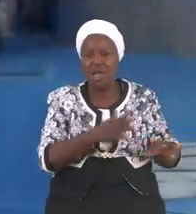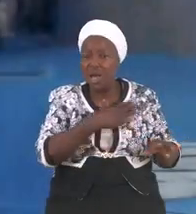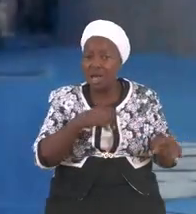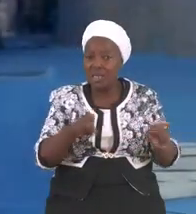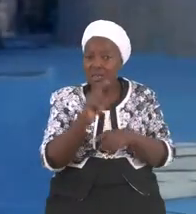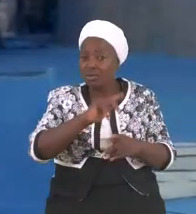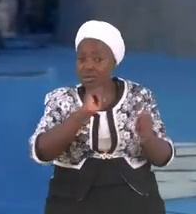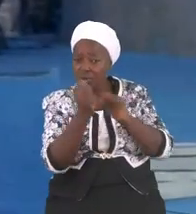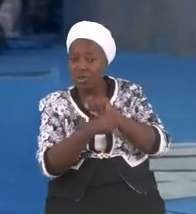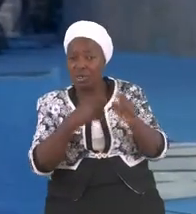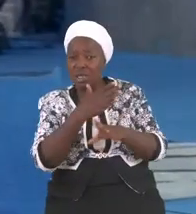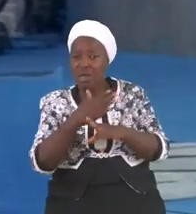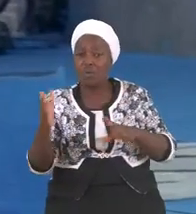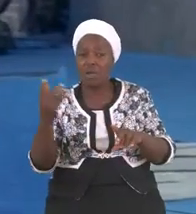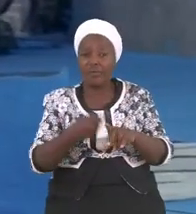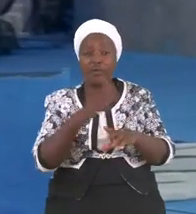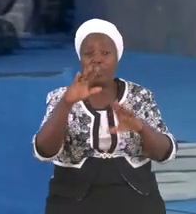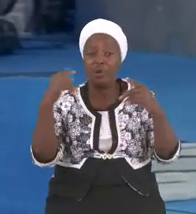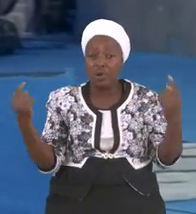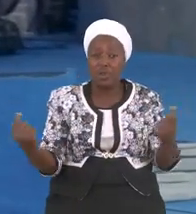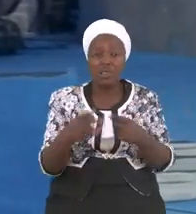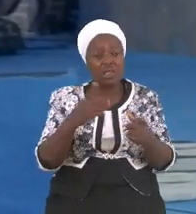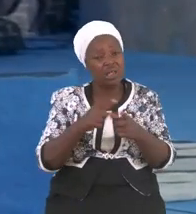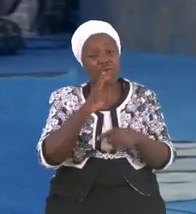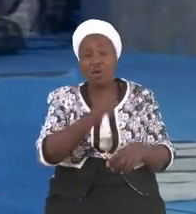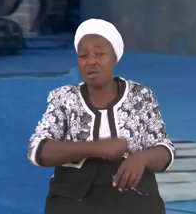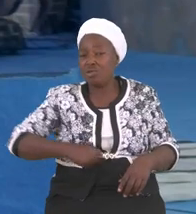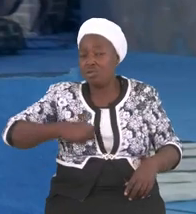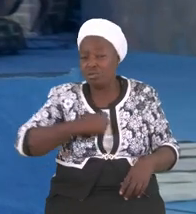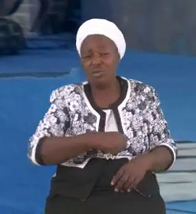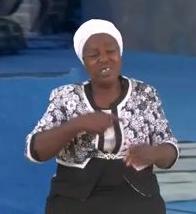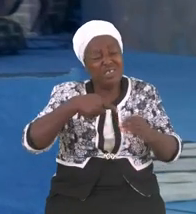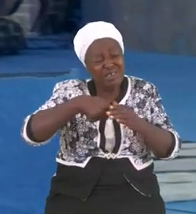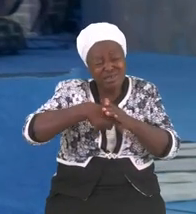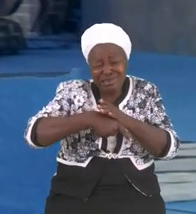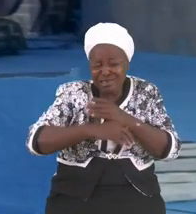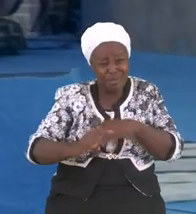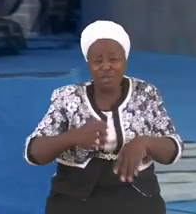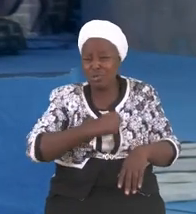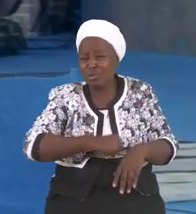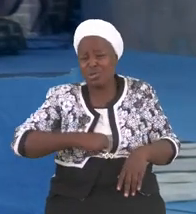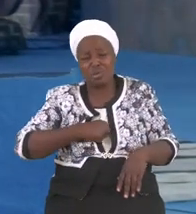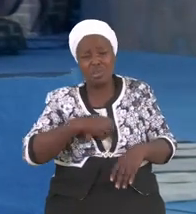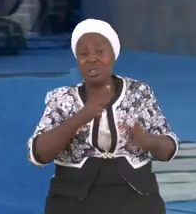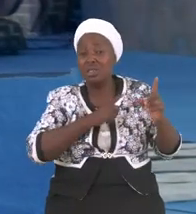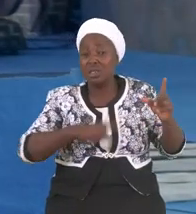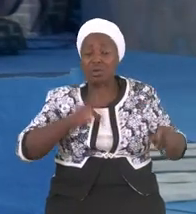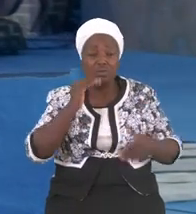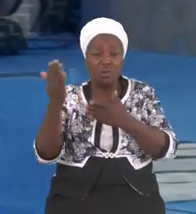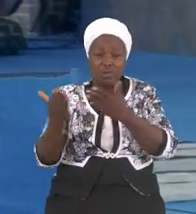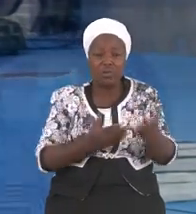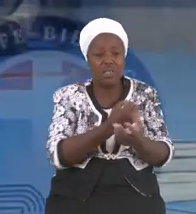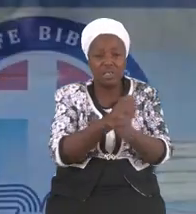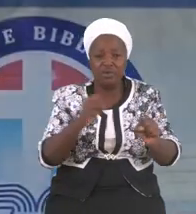from your sin and you are sorry, deeply sorry, the Lord will bring salvation right